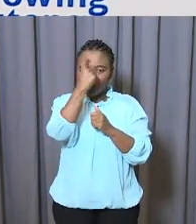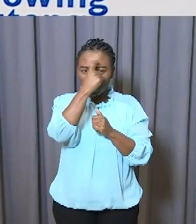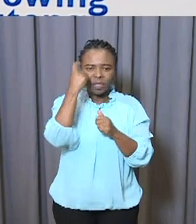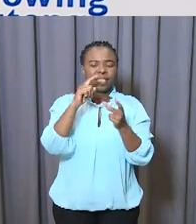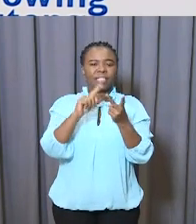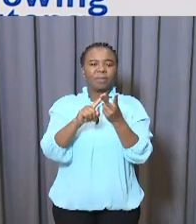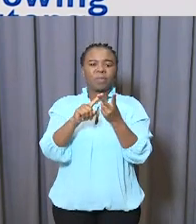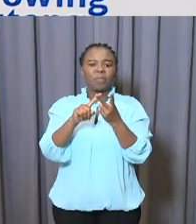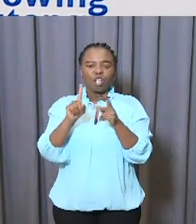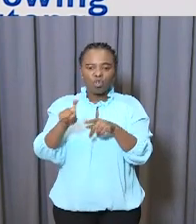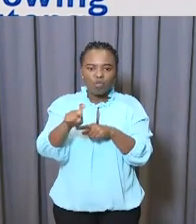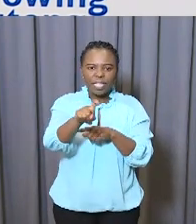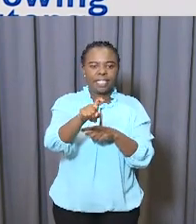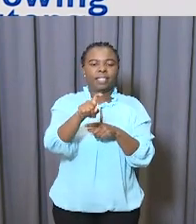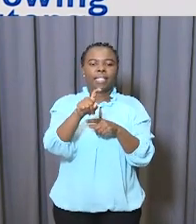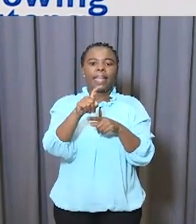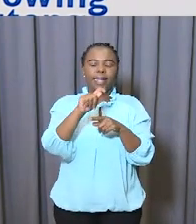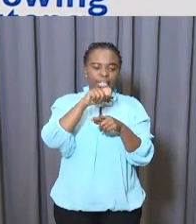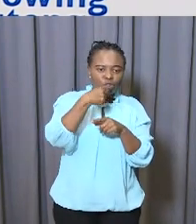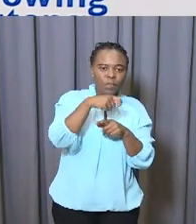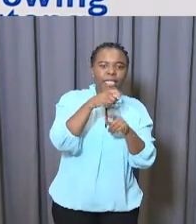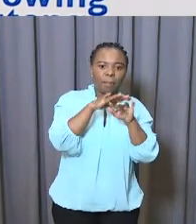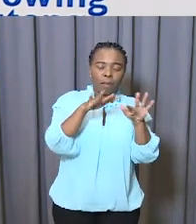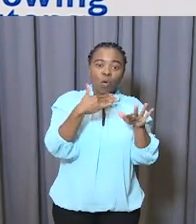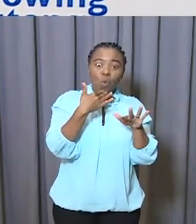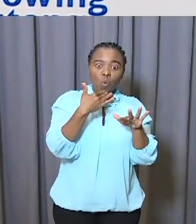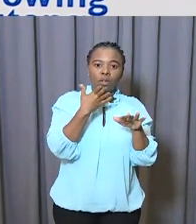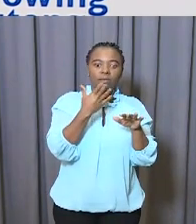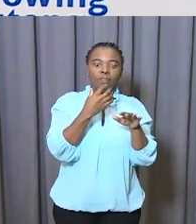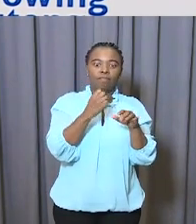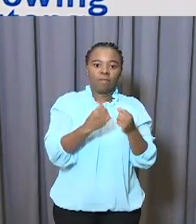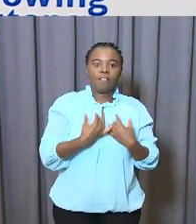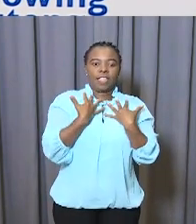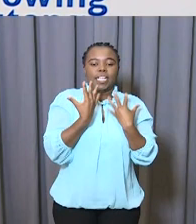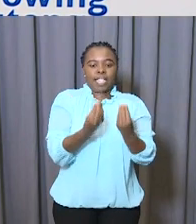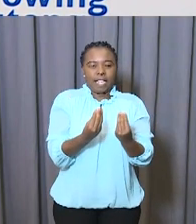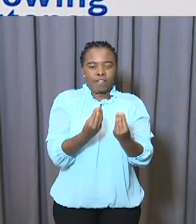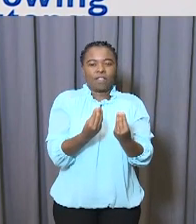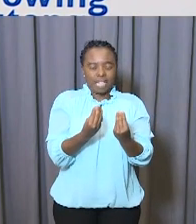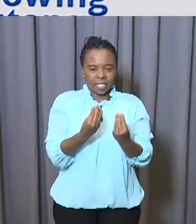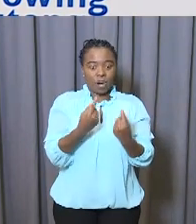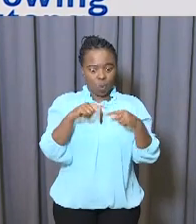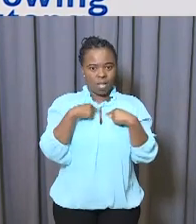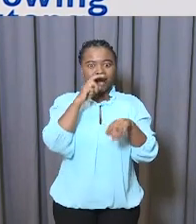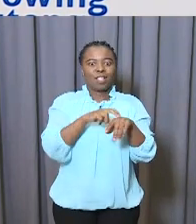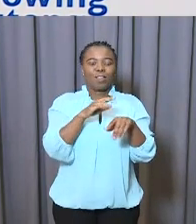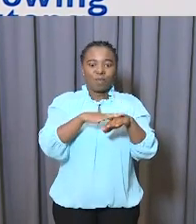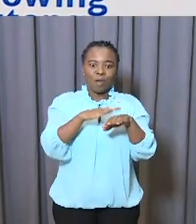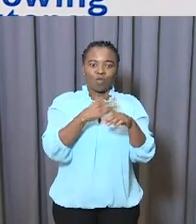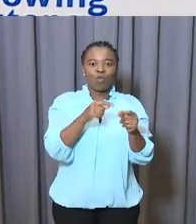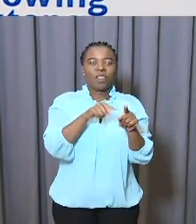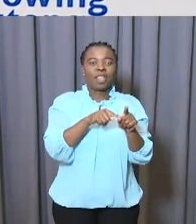treat those who are infected in that regard. And I think that's what we need to be able to do. So we need to